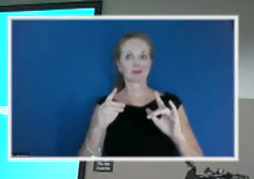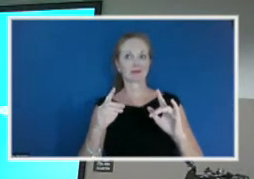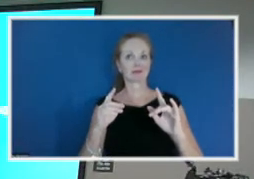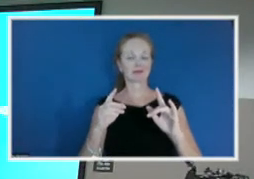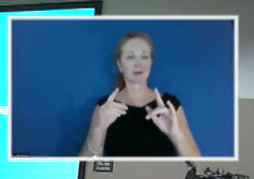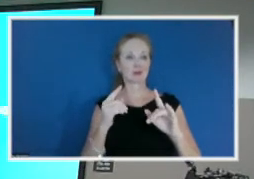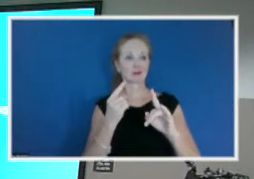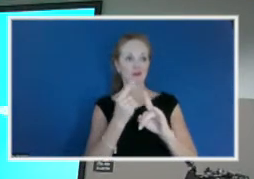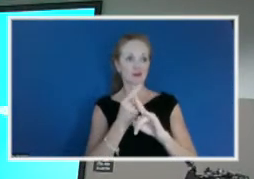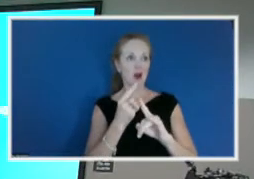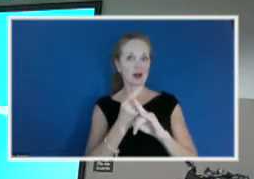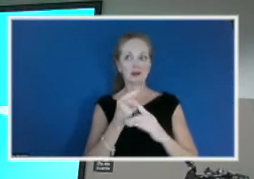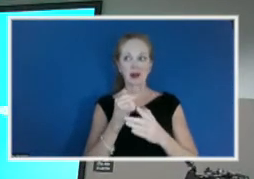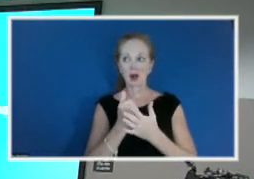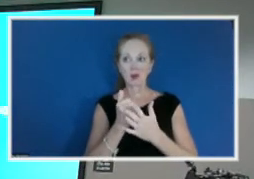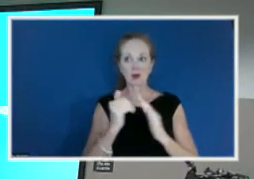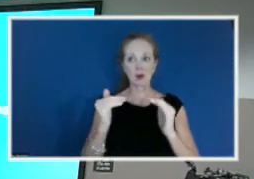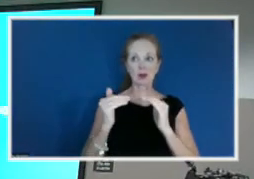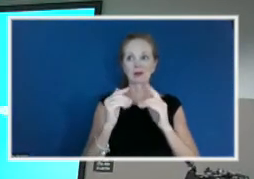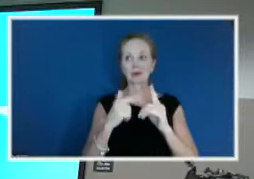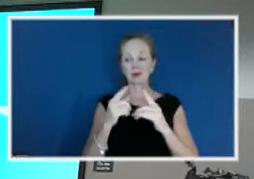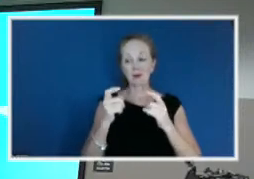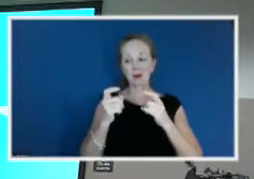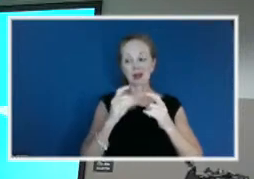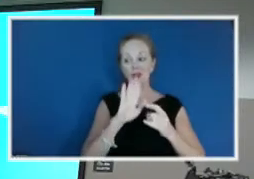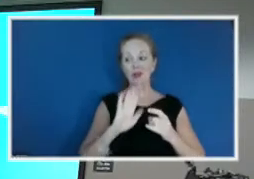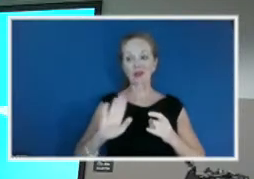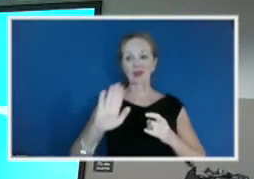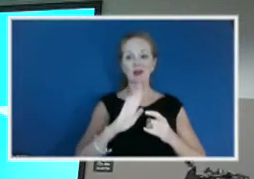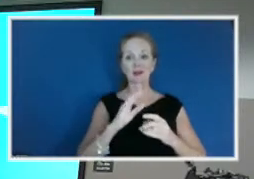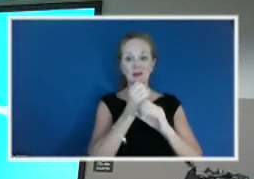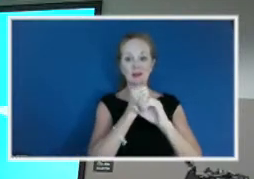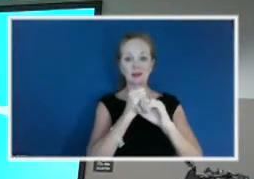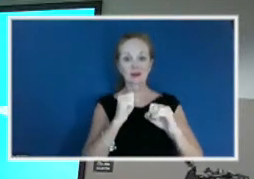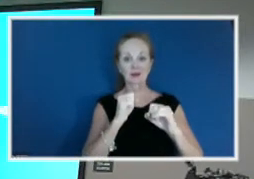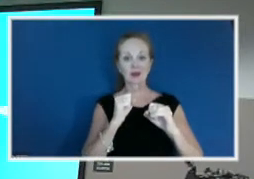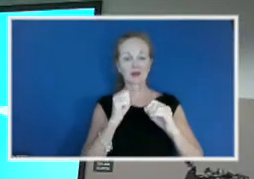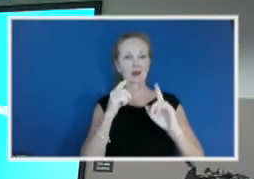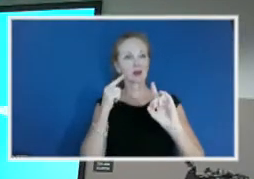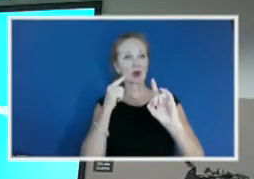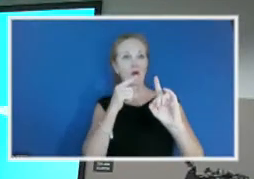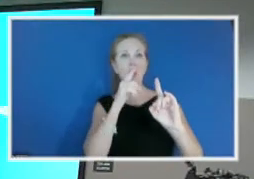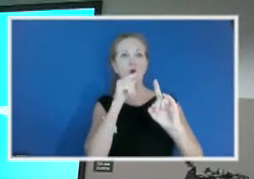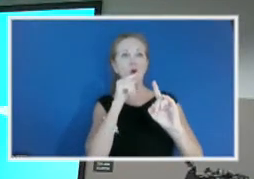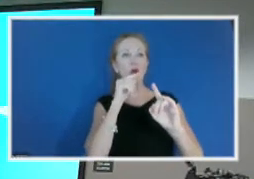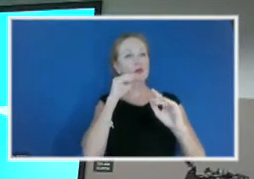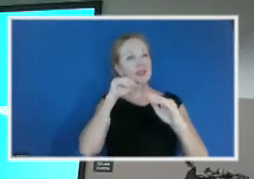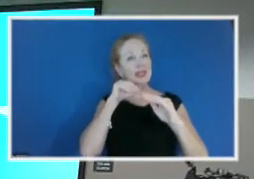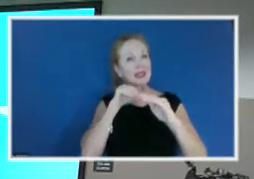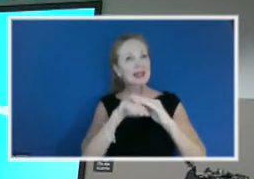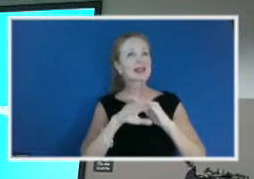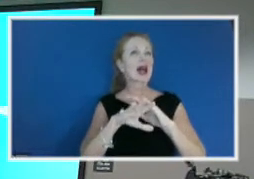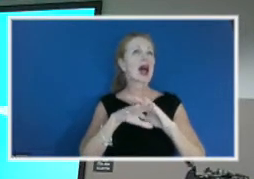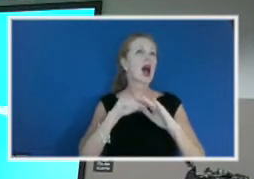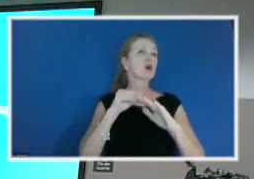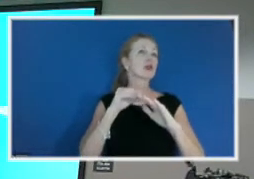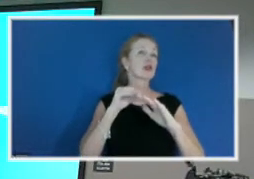so, are managing their safety and want to be really strident about who comes in and out of their building, that becomes a challenge.